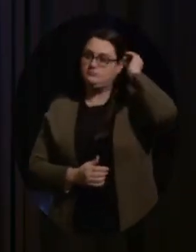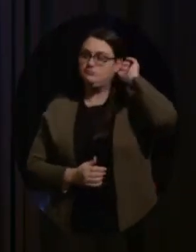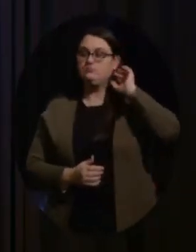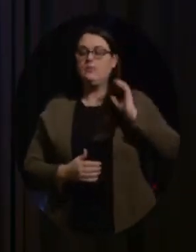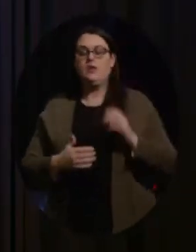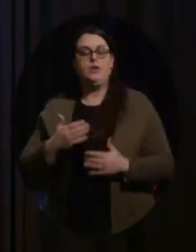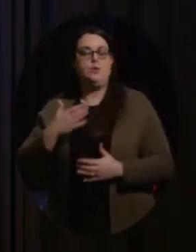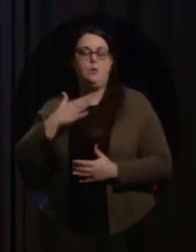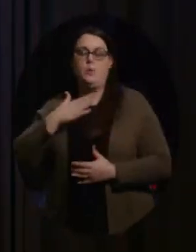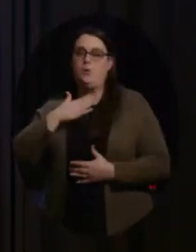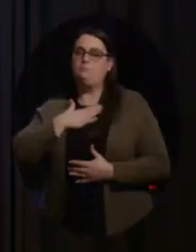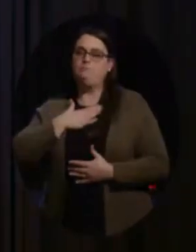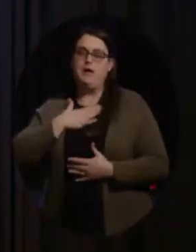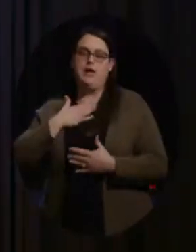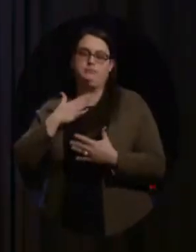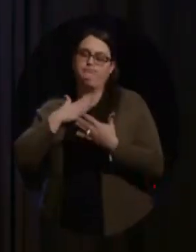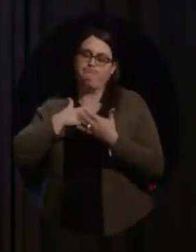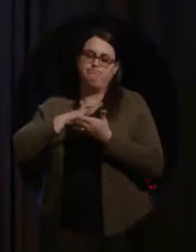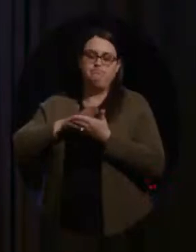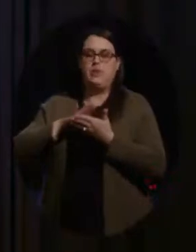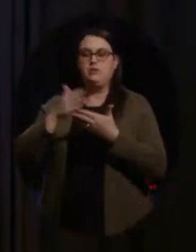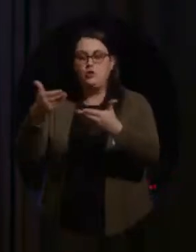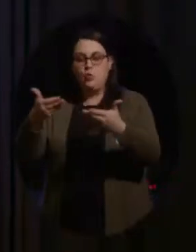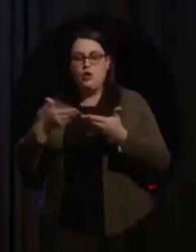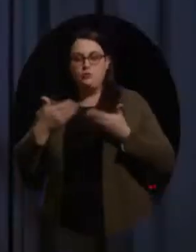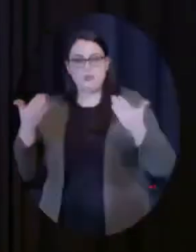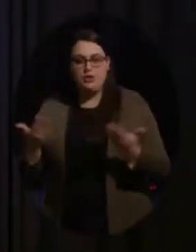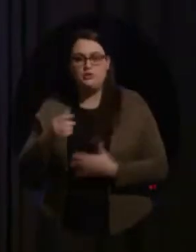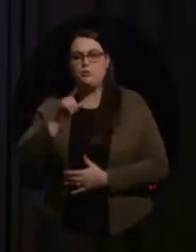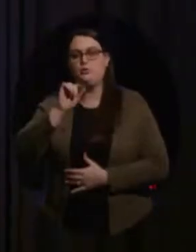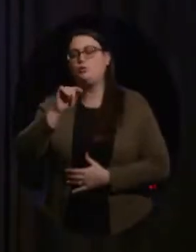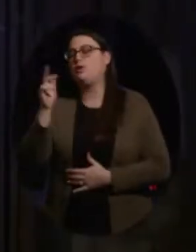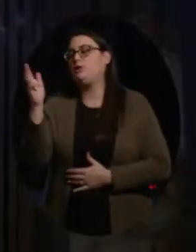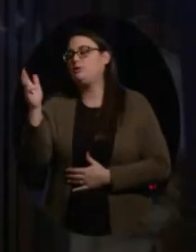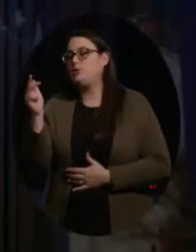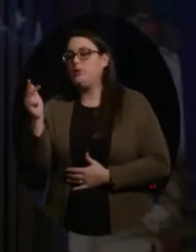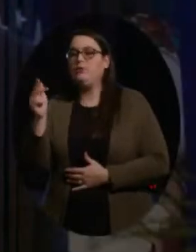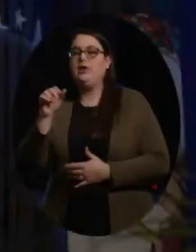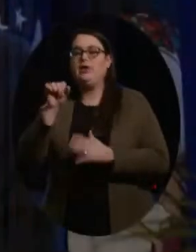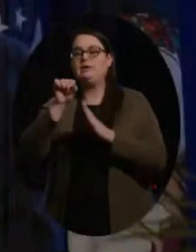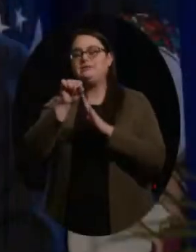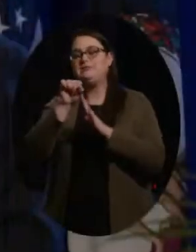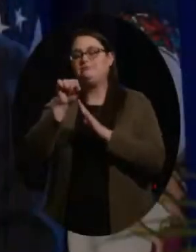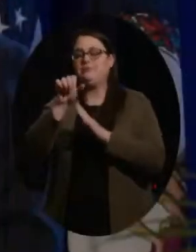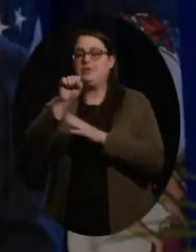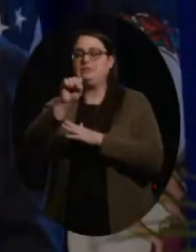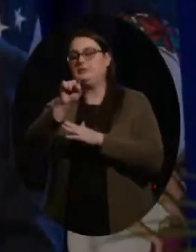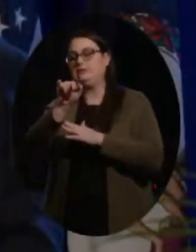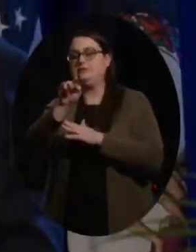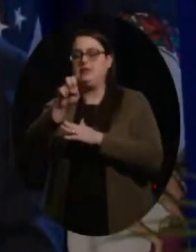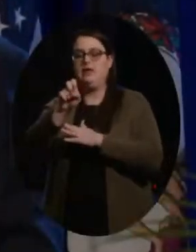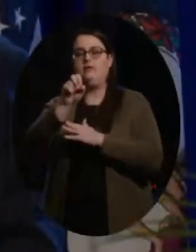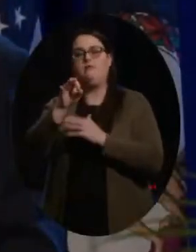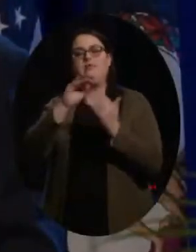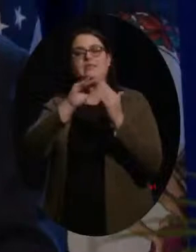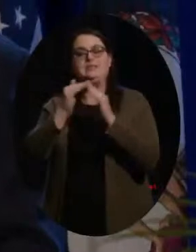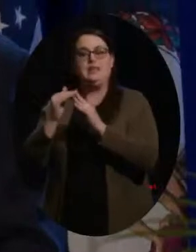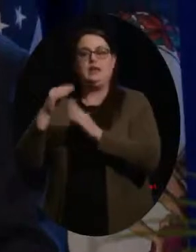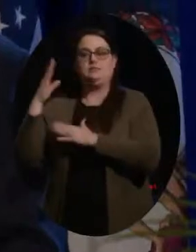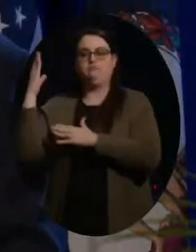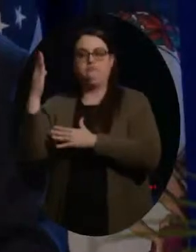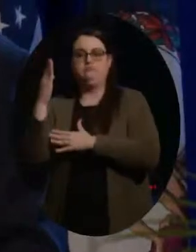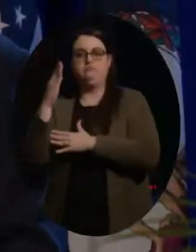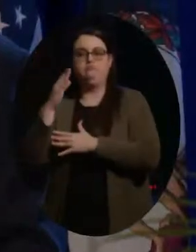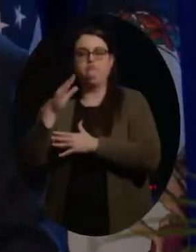It is my distinct pleasure tonight to welcome you to the 2023 State of the City Address by Mayor Levar M.